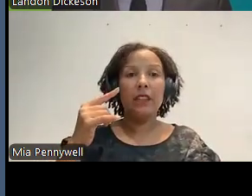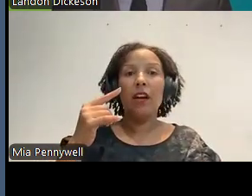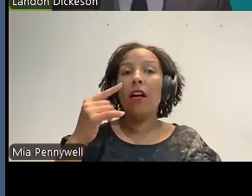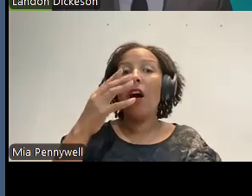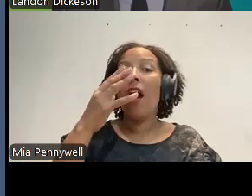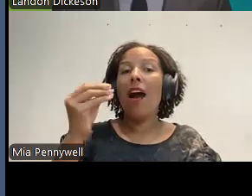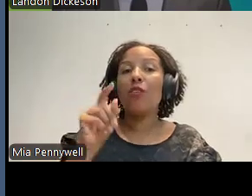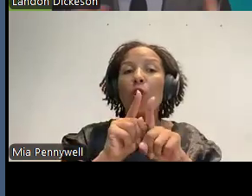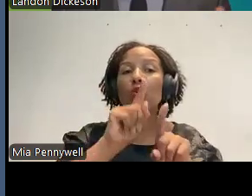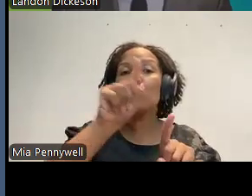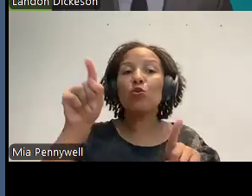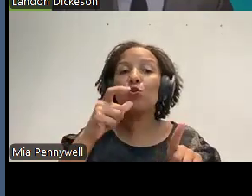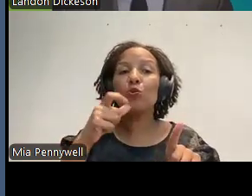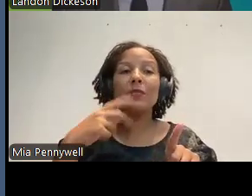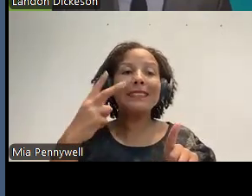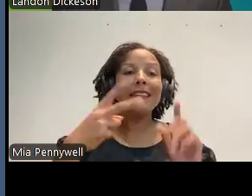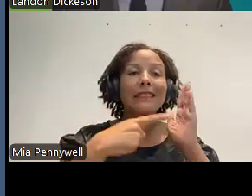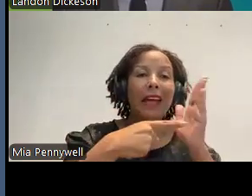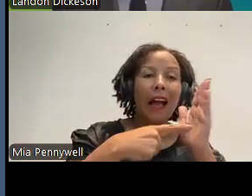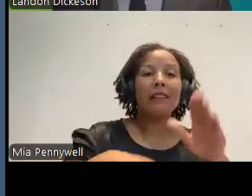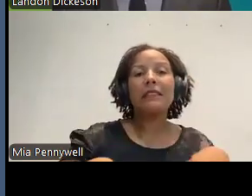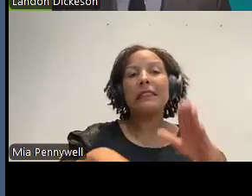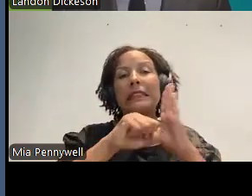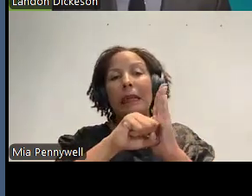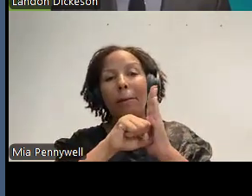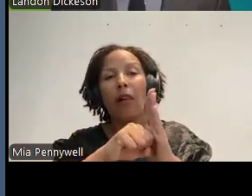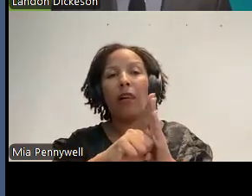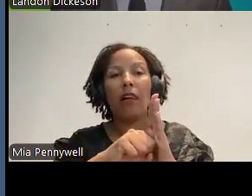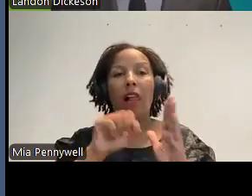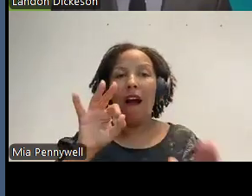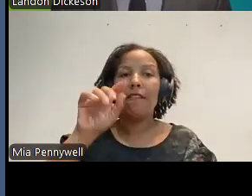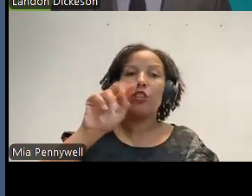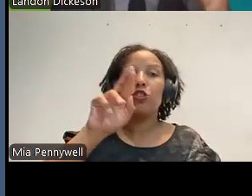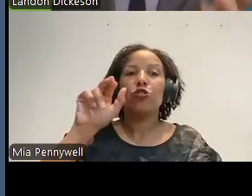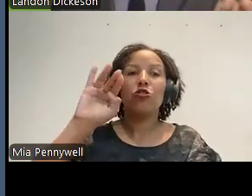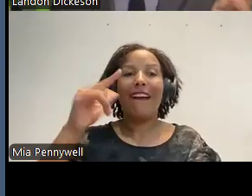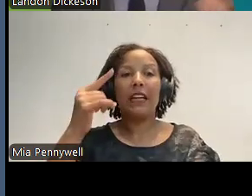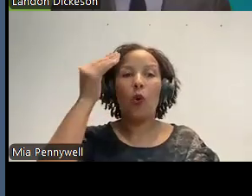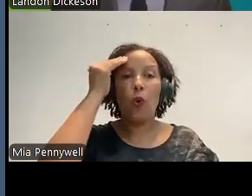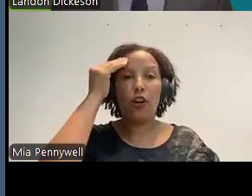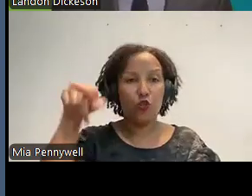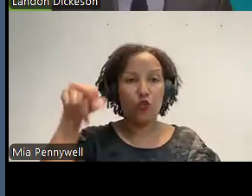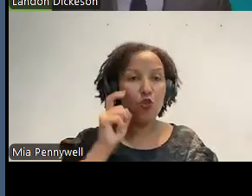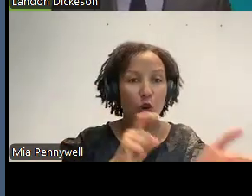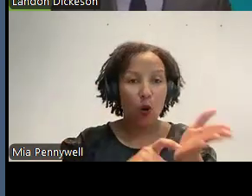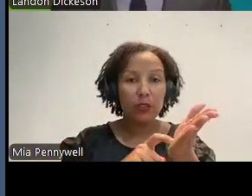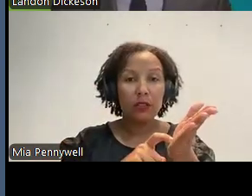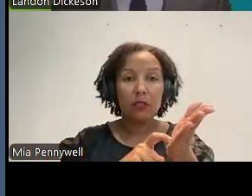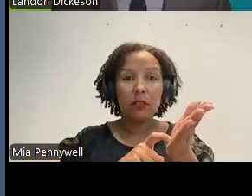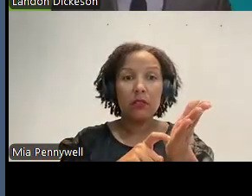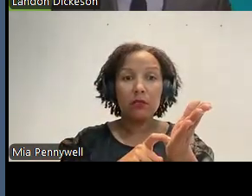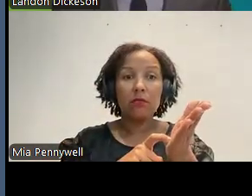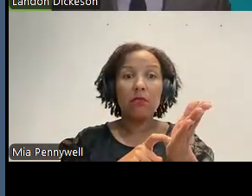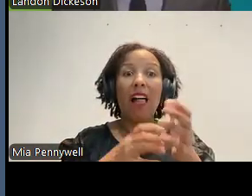or symbols or representations of trafficking awareness, where you'll note that there's a great deal of childhood